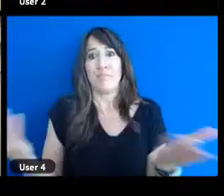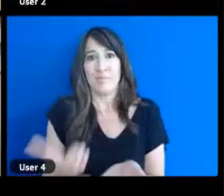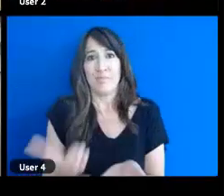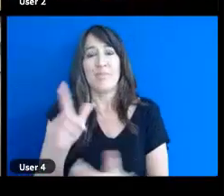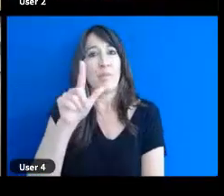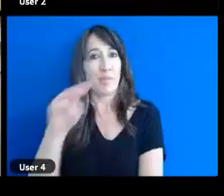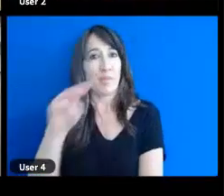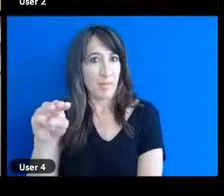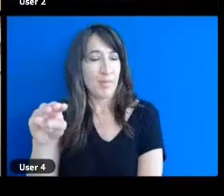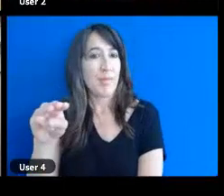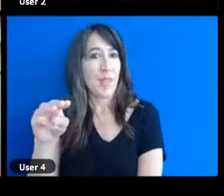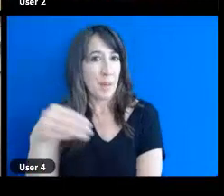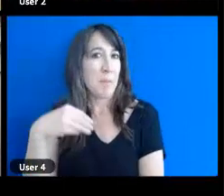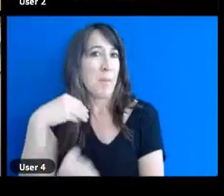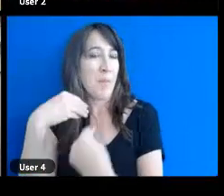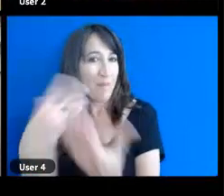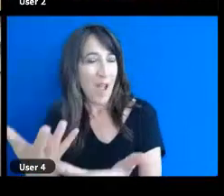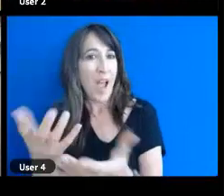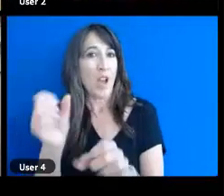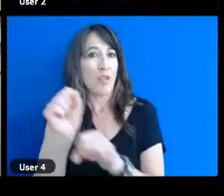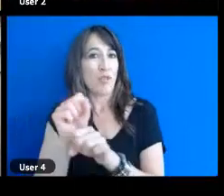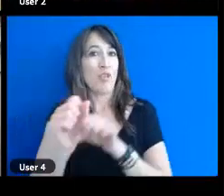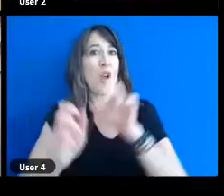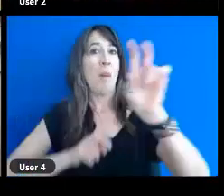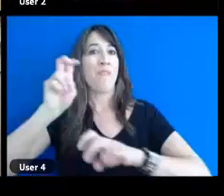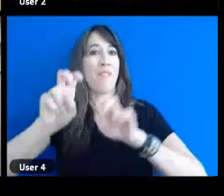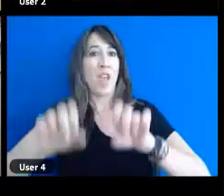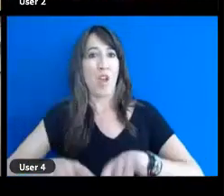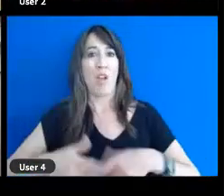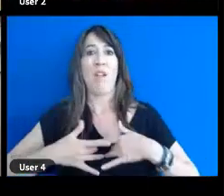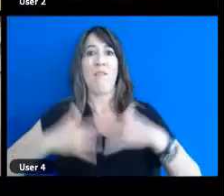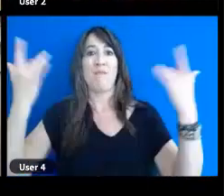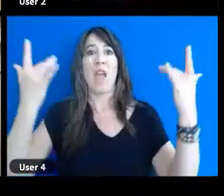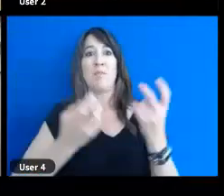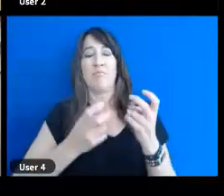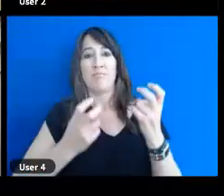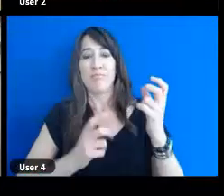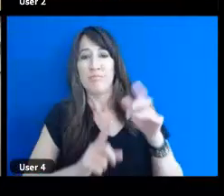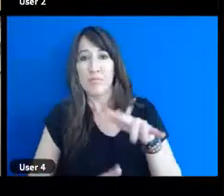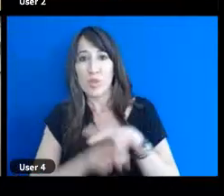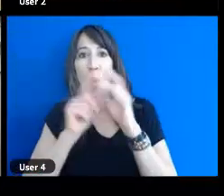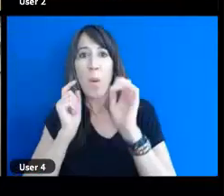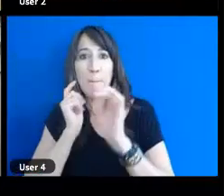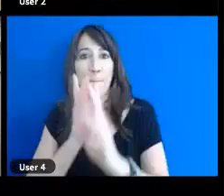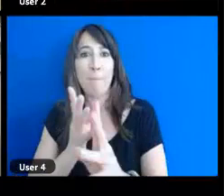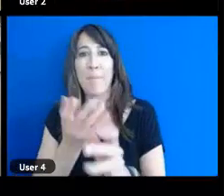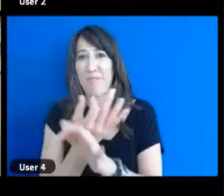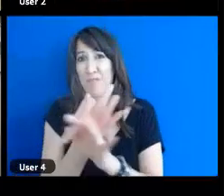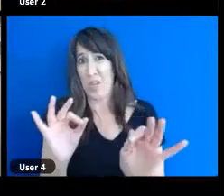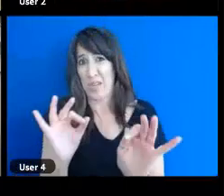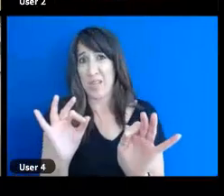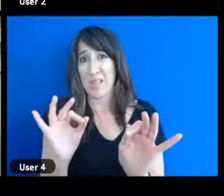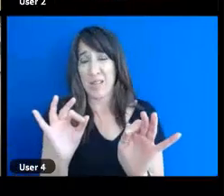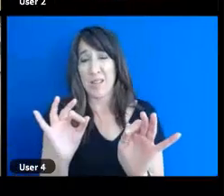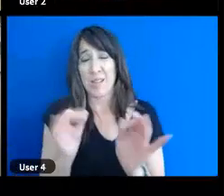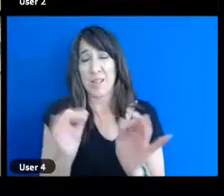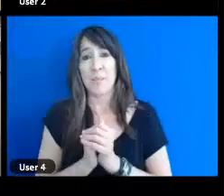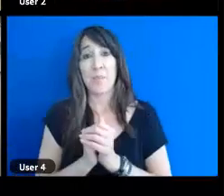by community partners. I know there are lots of organizations, especially here in the Lower Mainland, that provide job